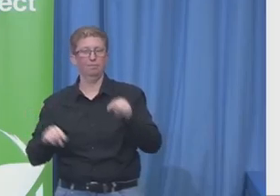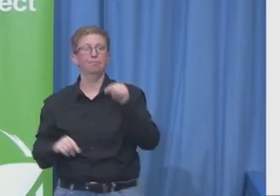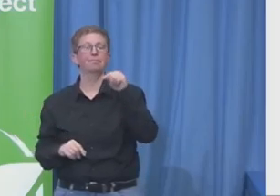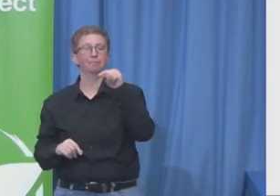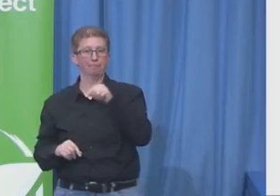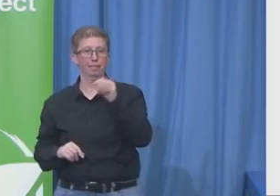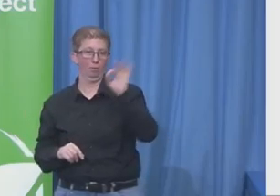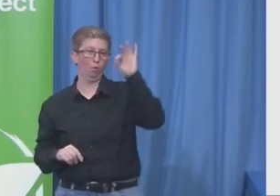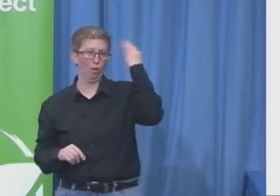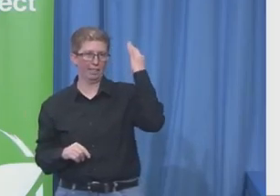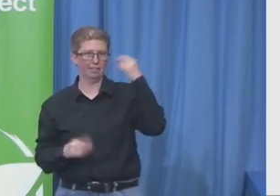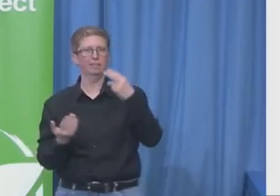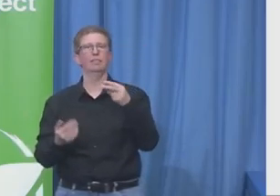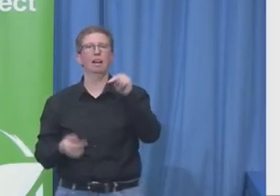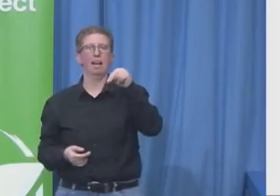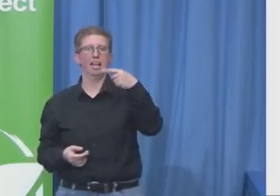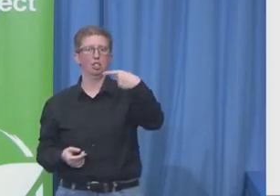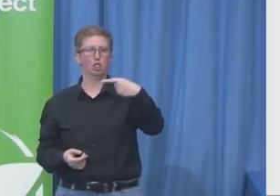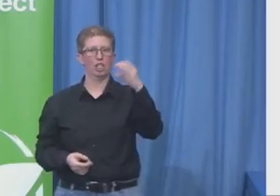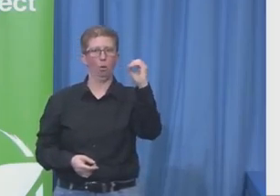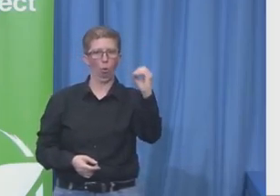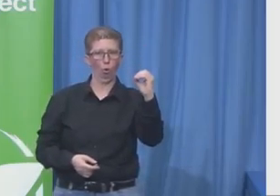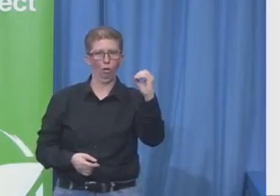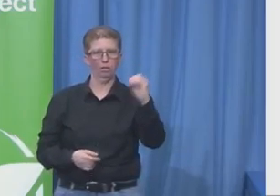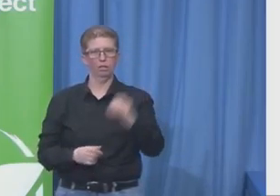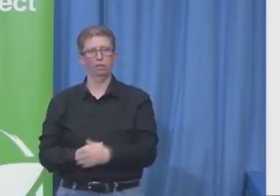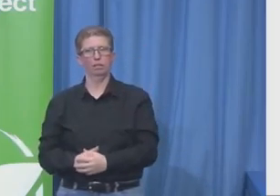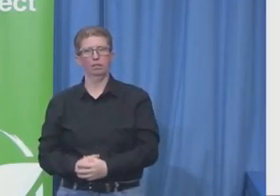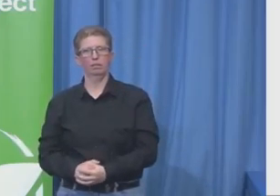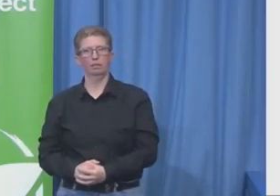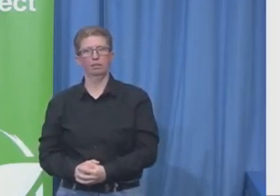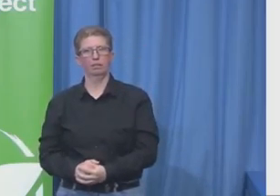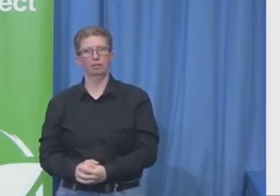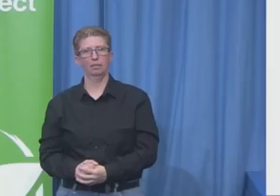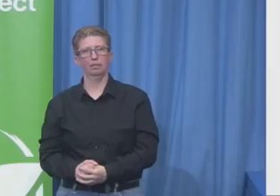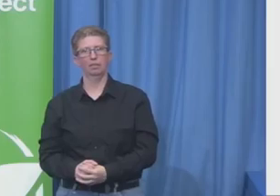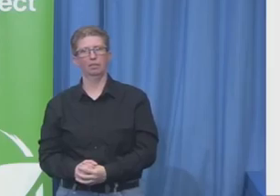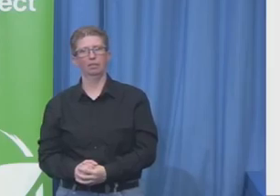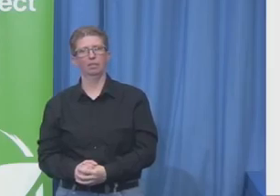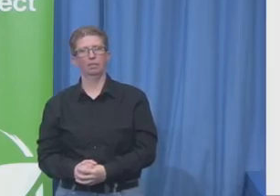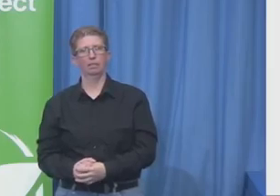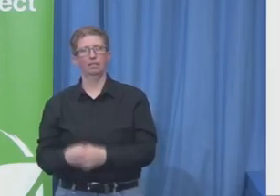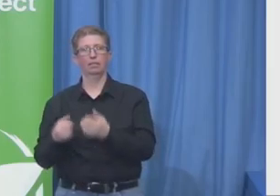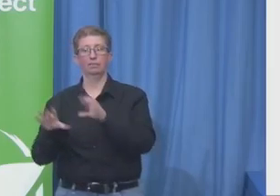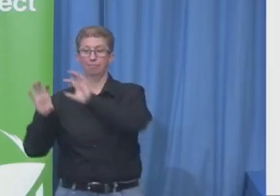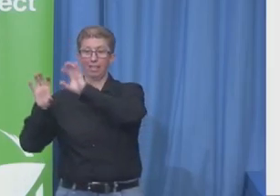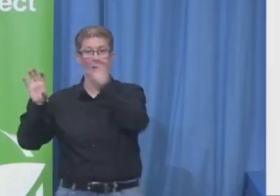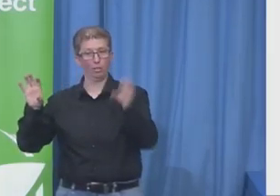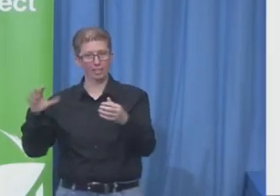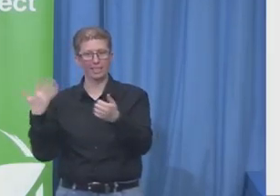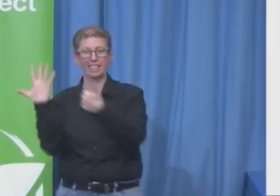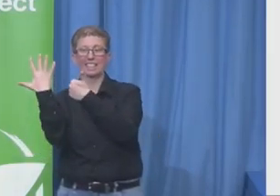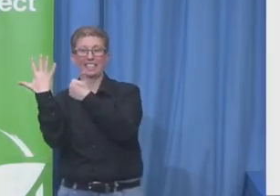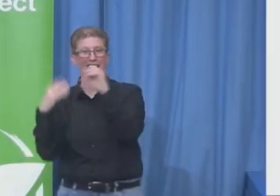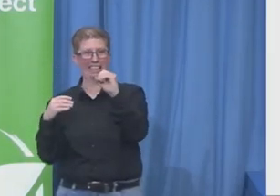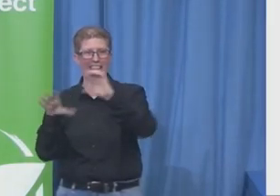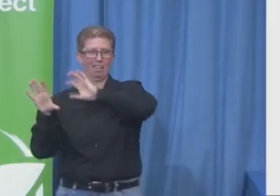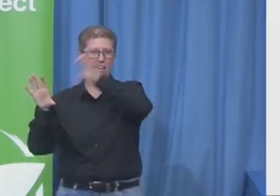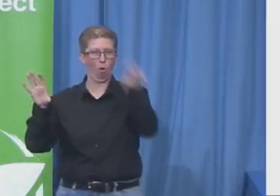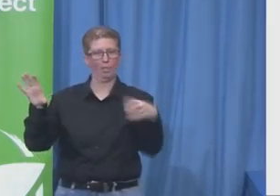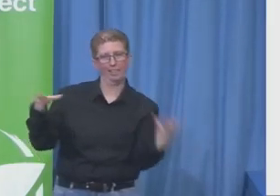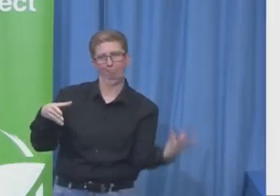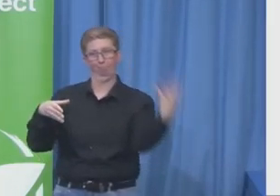alongside people with disabilities and other vulnerable people to ensure their full participation and inclusion in the society.